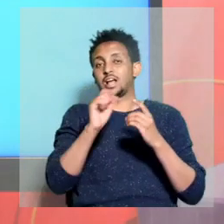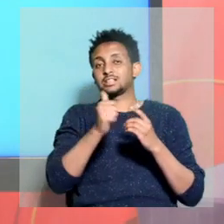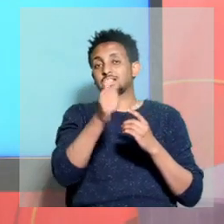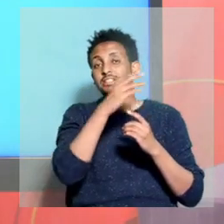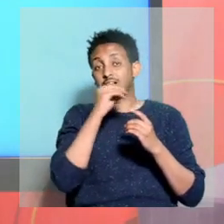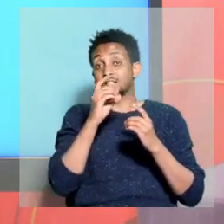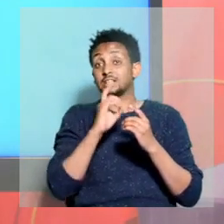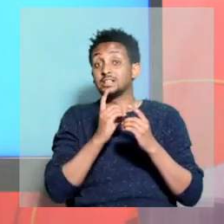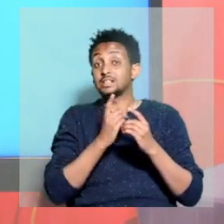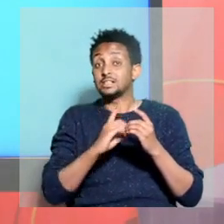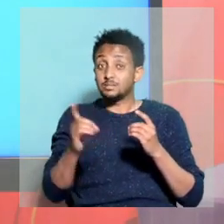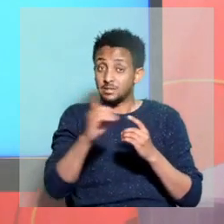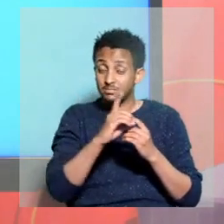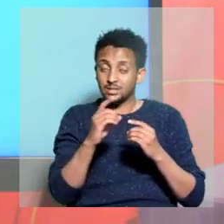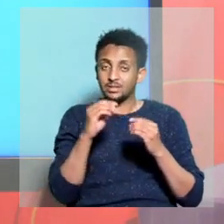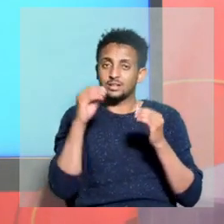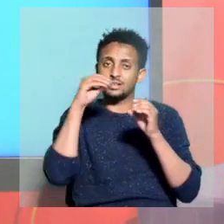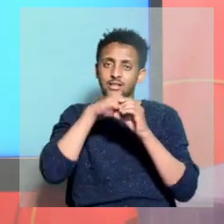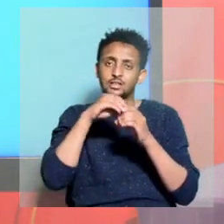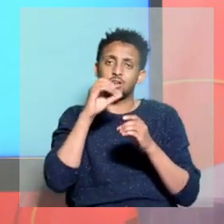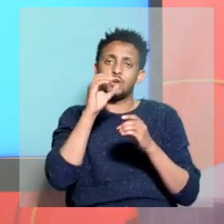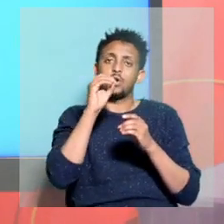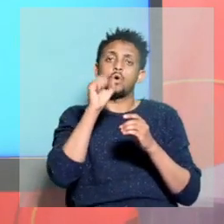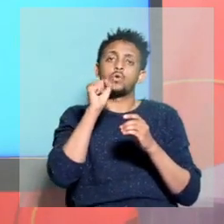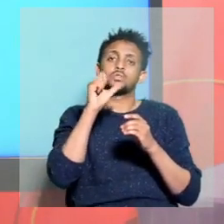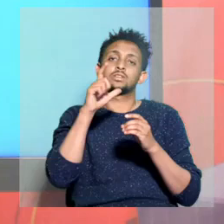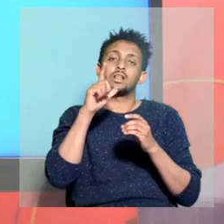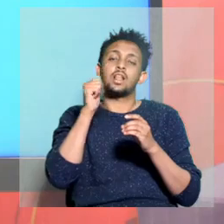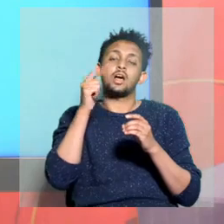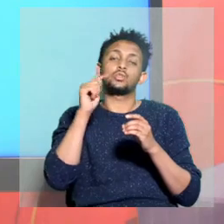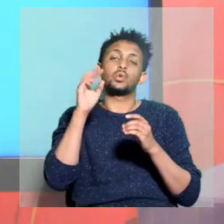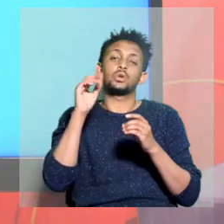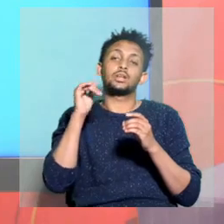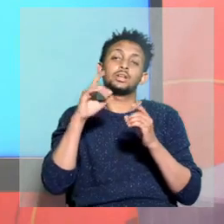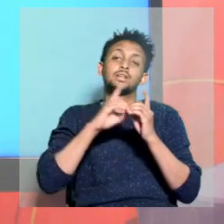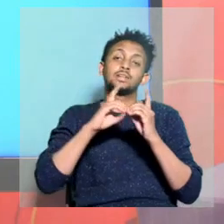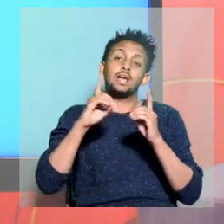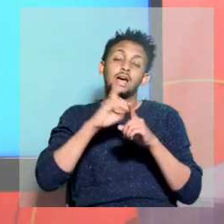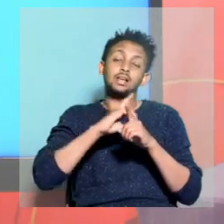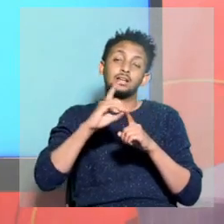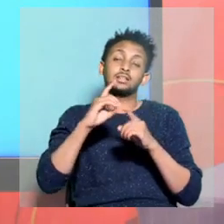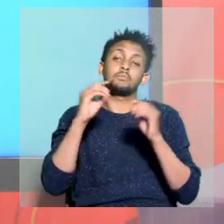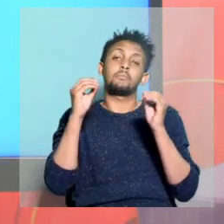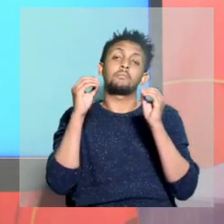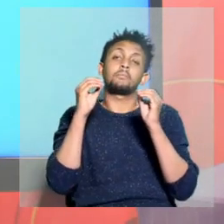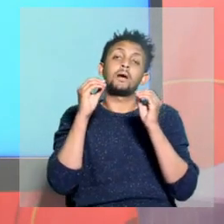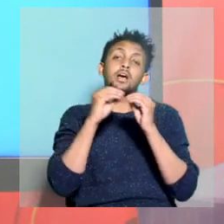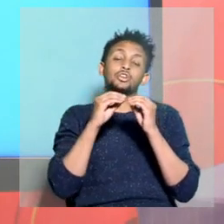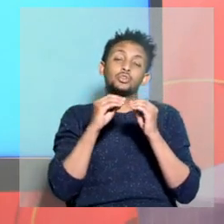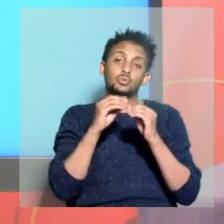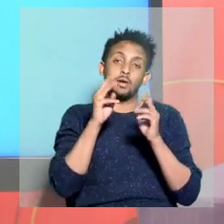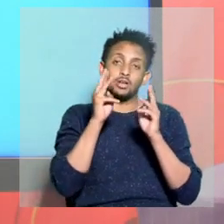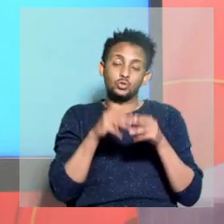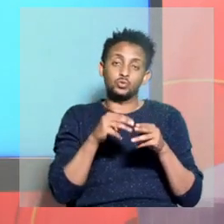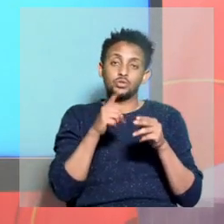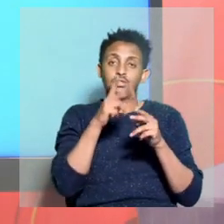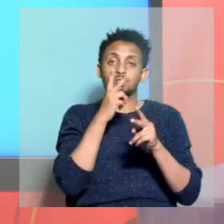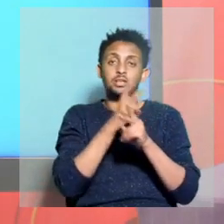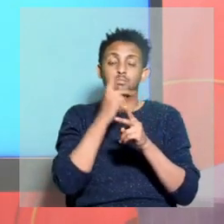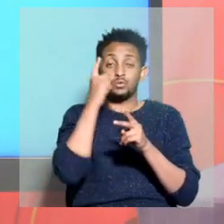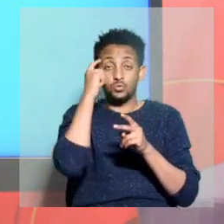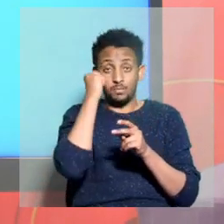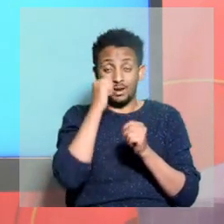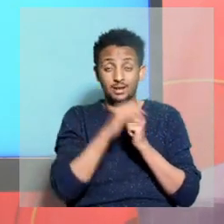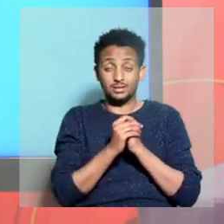and displacement in oscillatory motion has a direct proportionality in magnitude but opposite in direction. Keep this